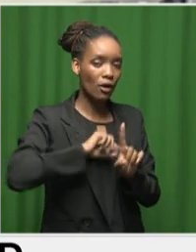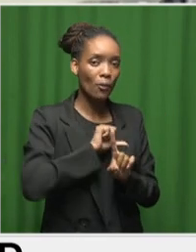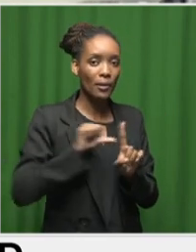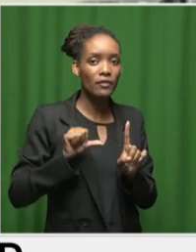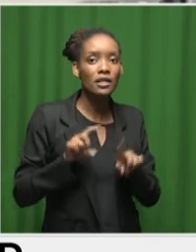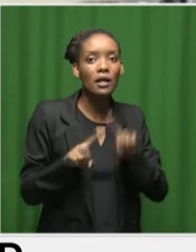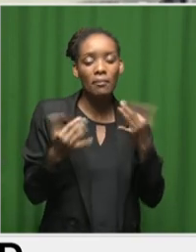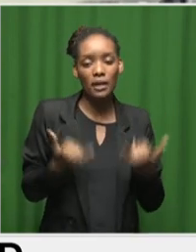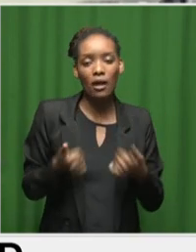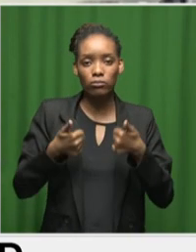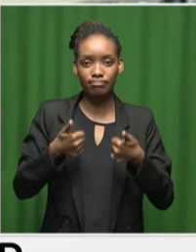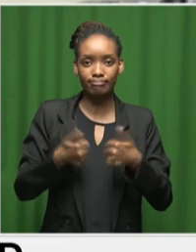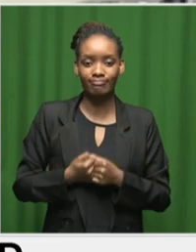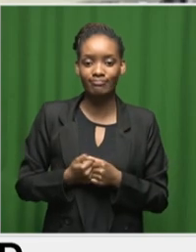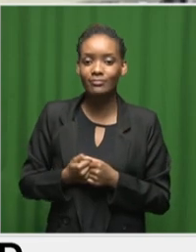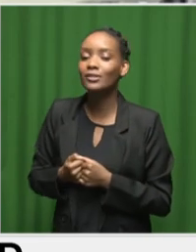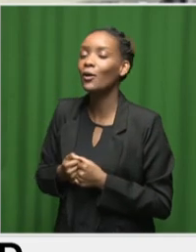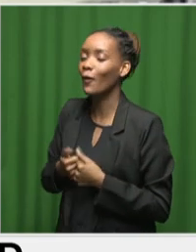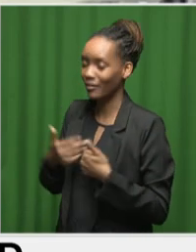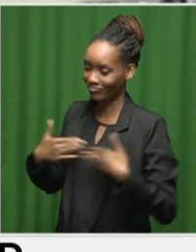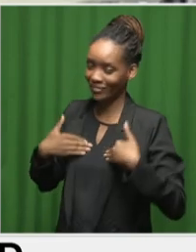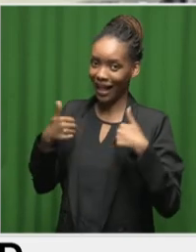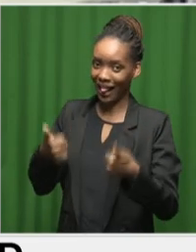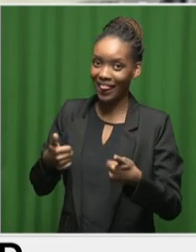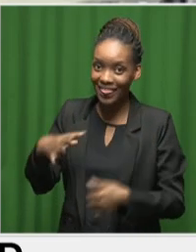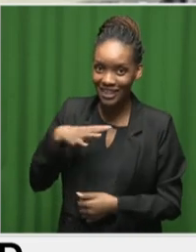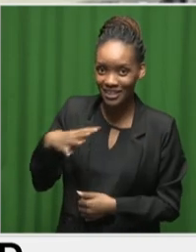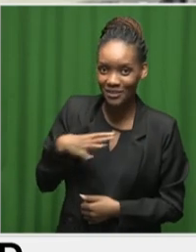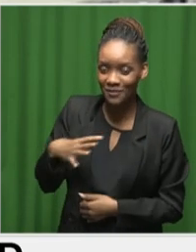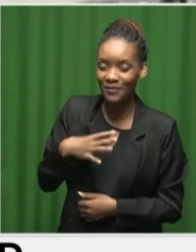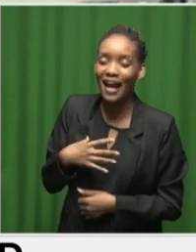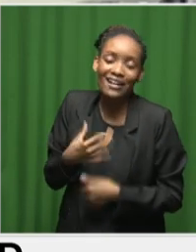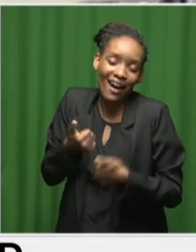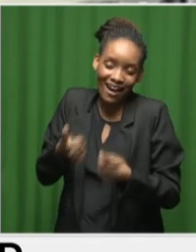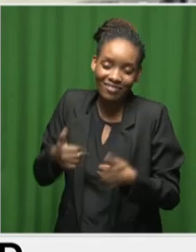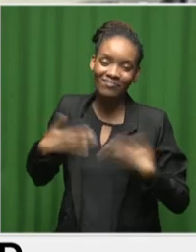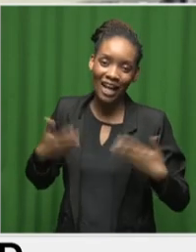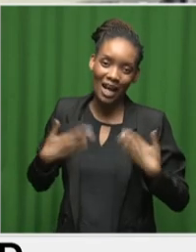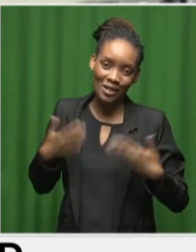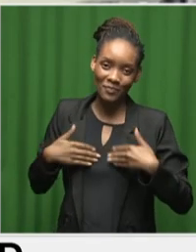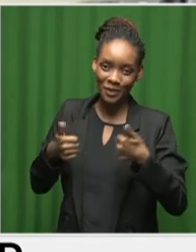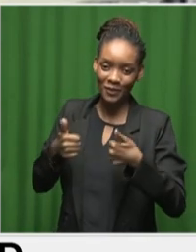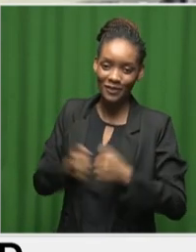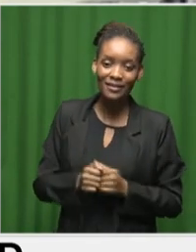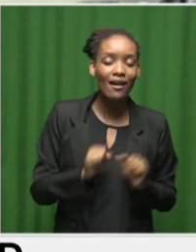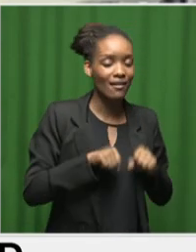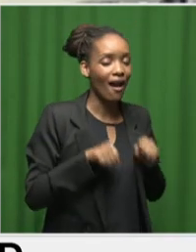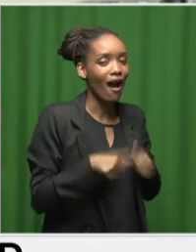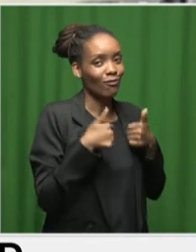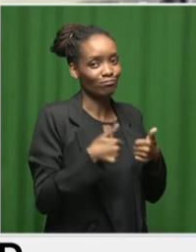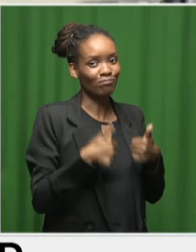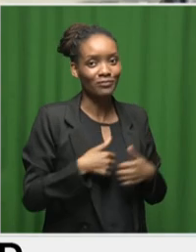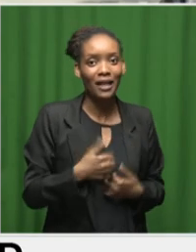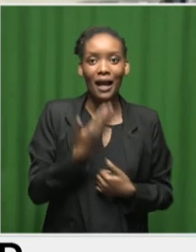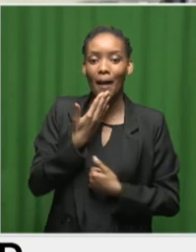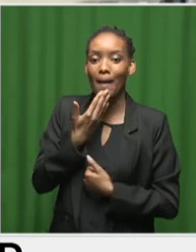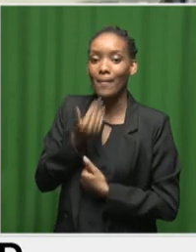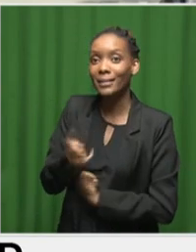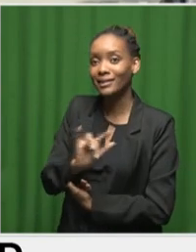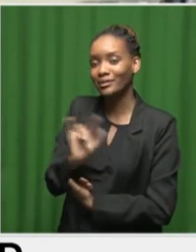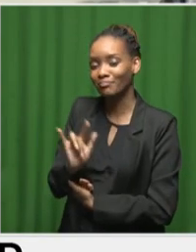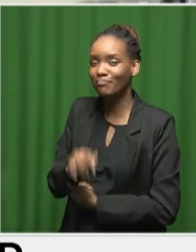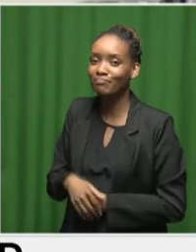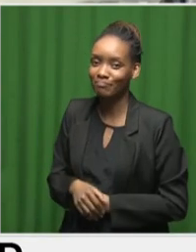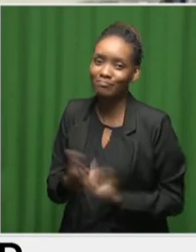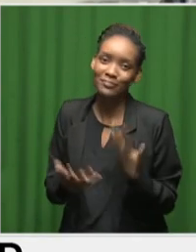good. As long as he's healthy and fine and recovering yes. well. Good. Yes. Good. Please send him our regards,